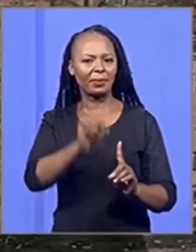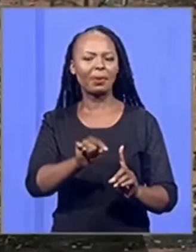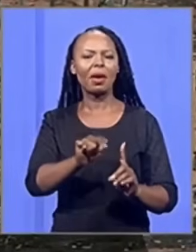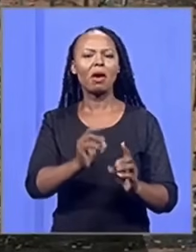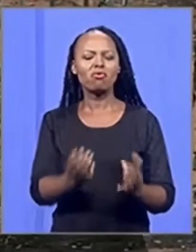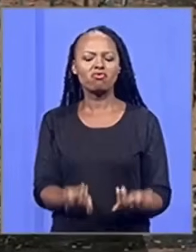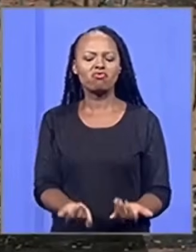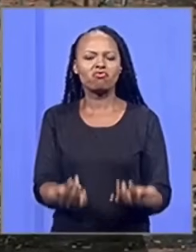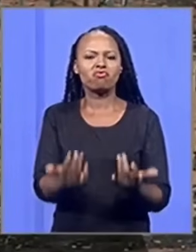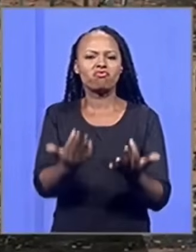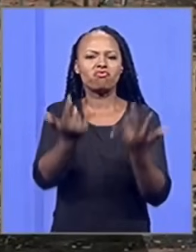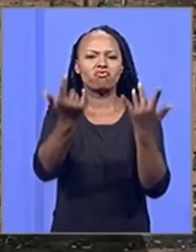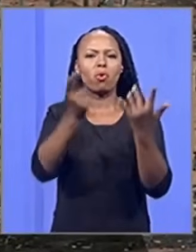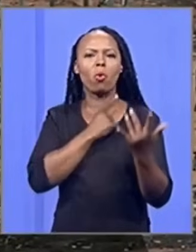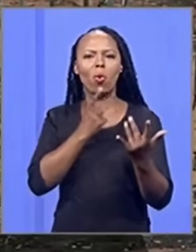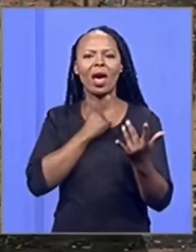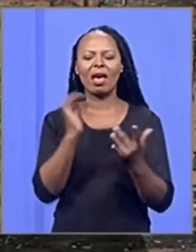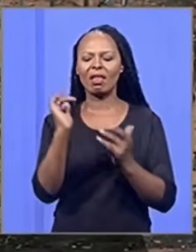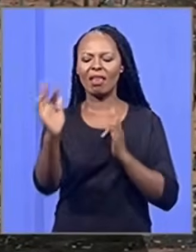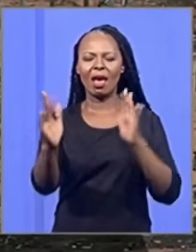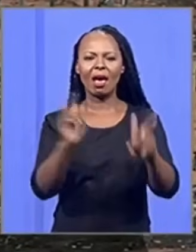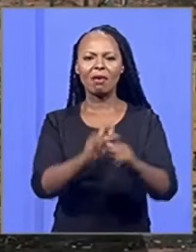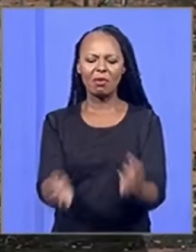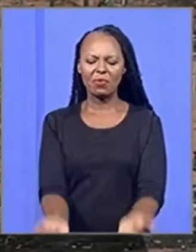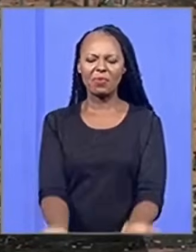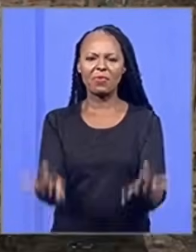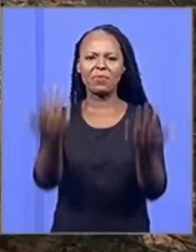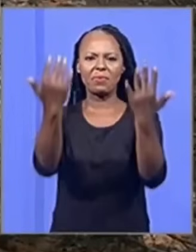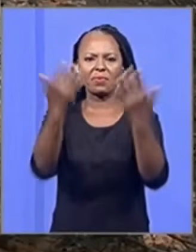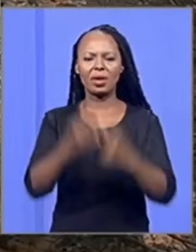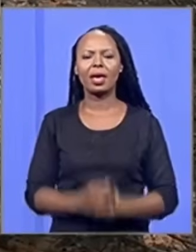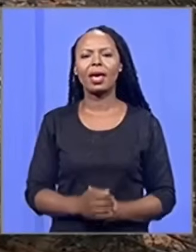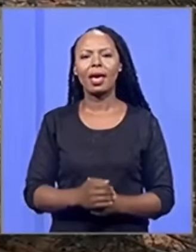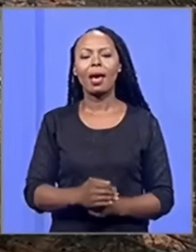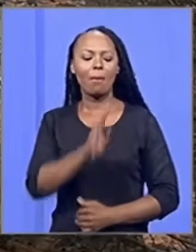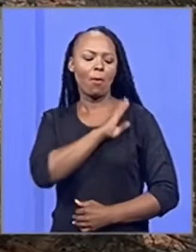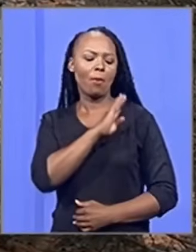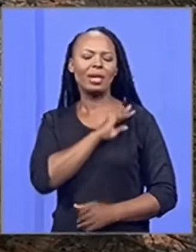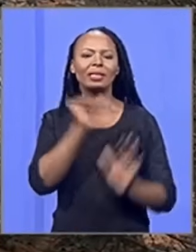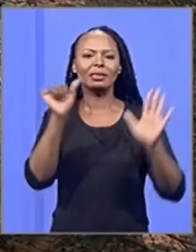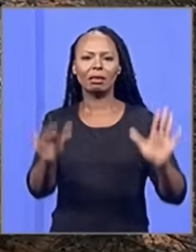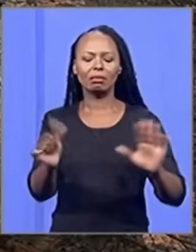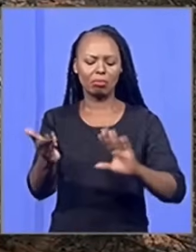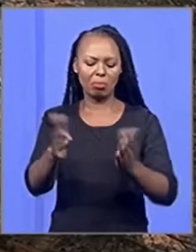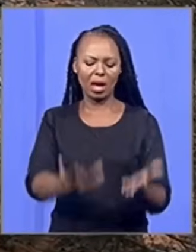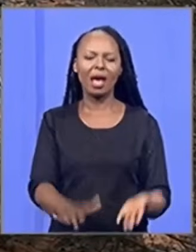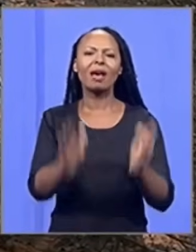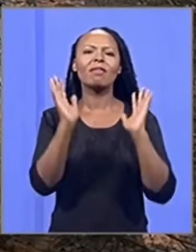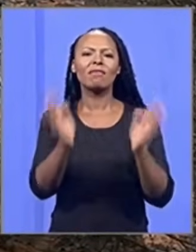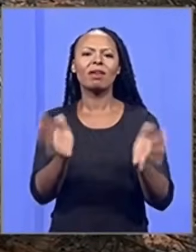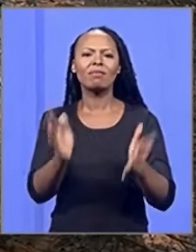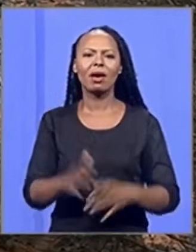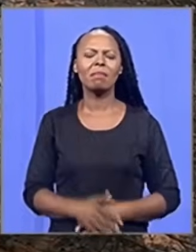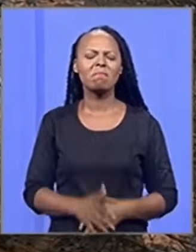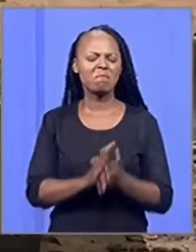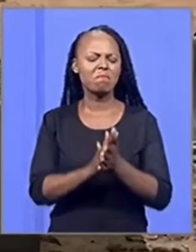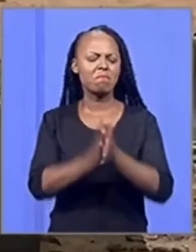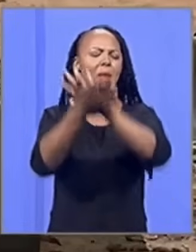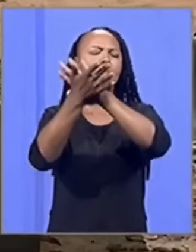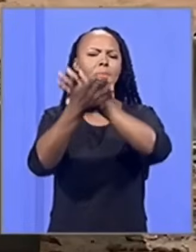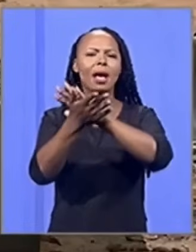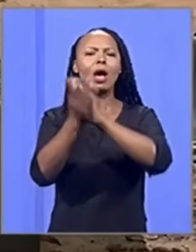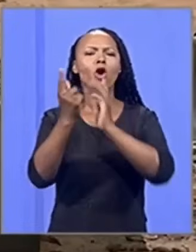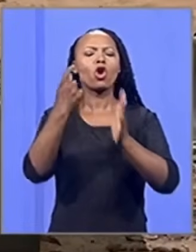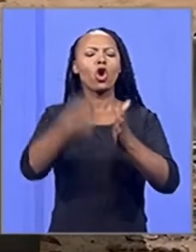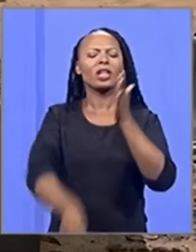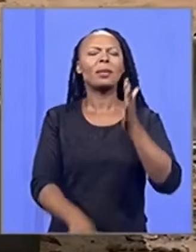tšhaha ho ileng a bolaya bahlanka ba sesole ba tsheletseng. Mollo ona o ile wa baka tshenyo ya dimilione tsa diranta ka ha o